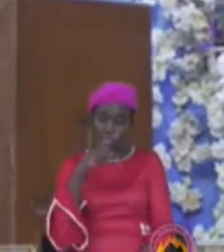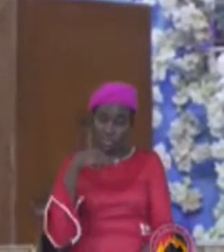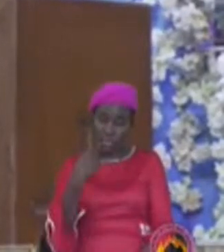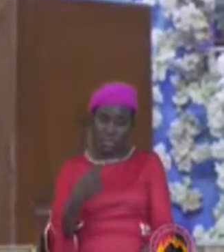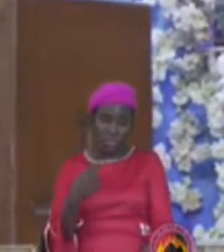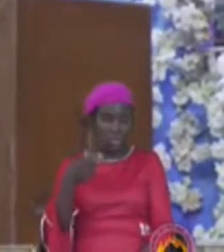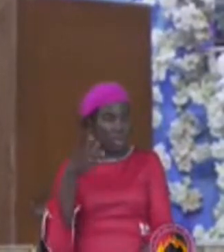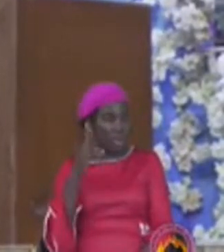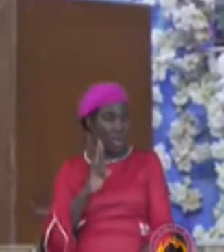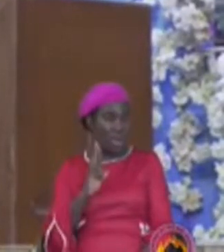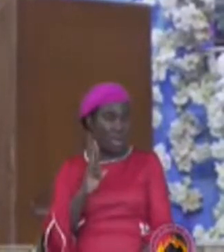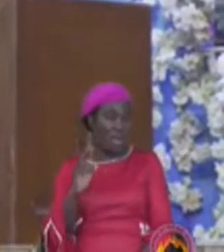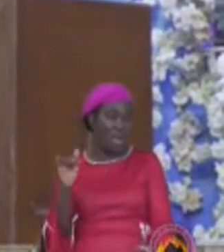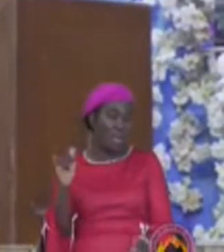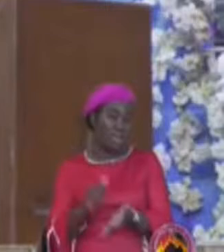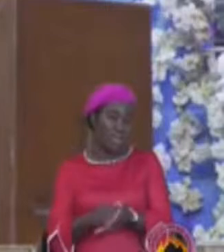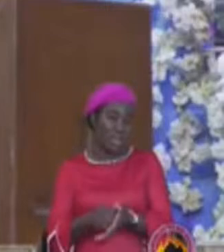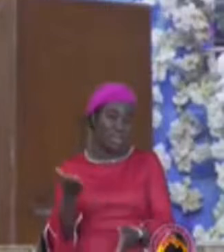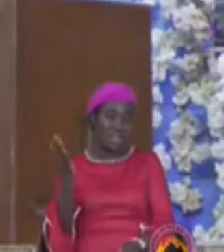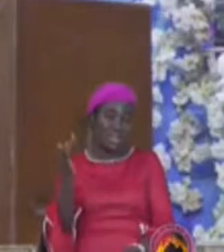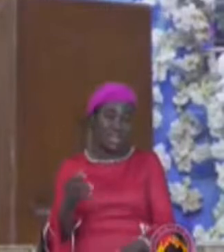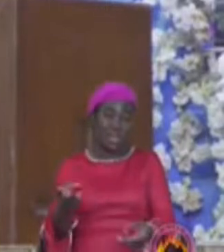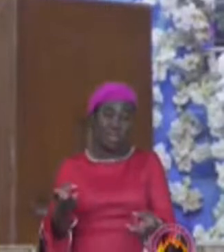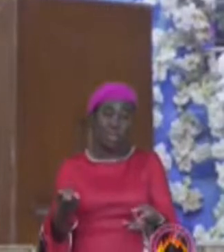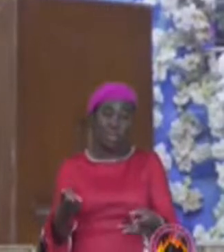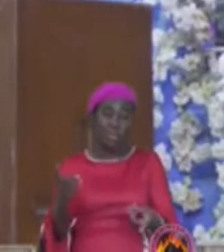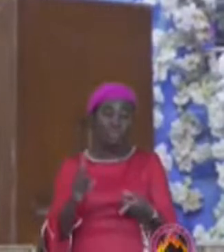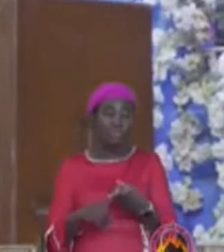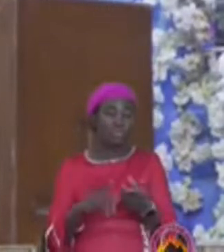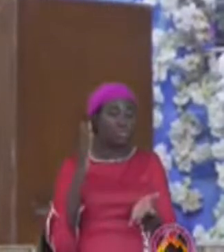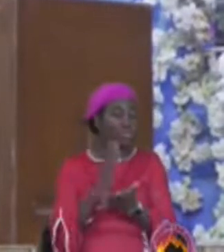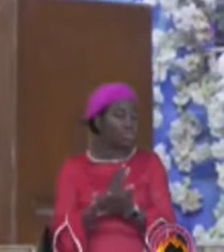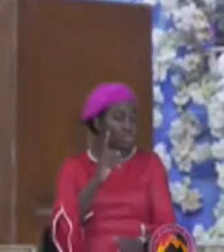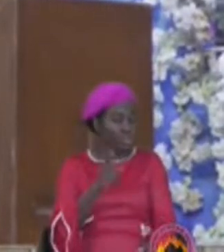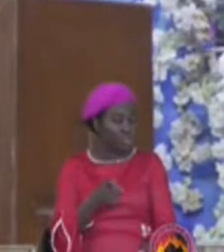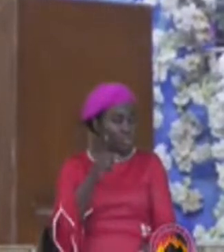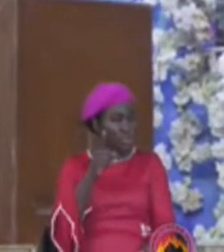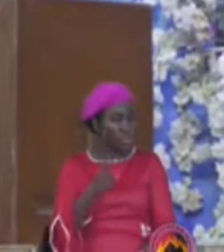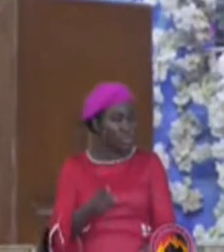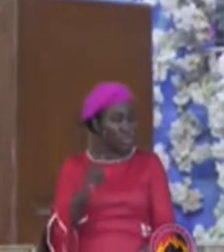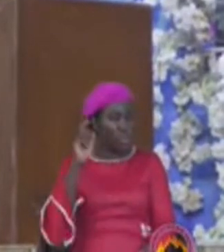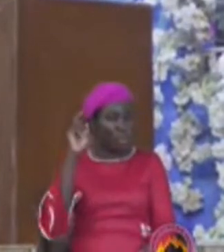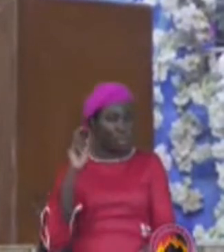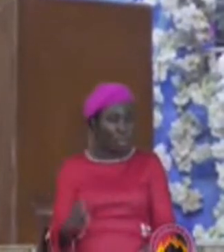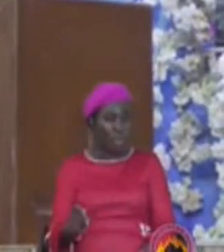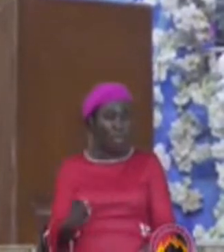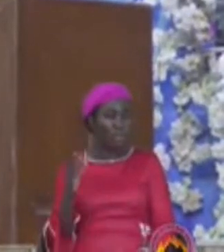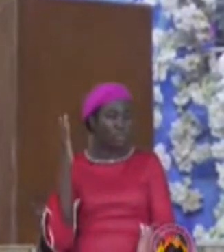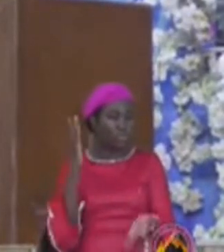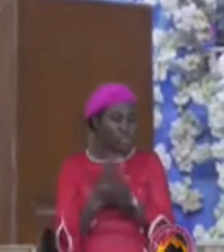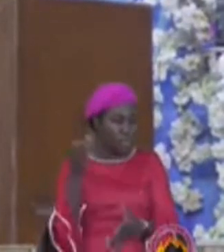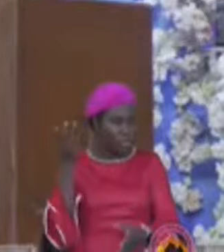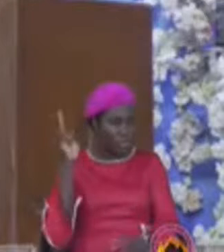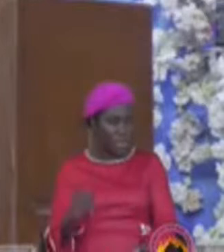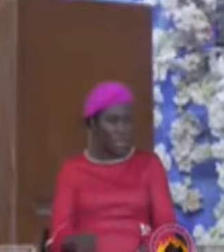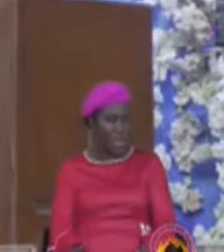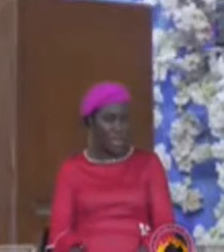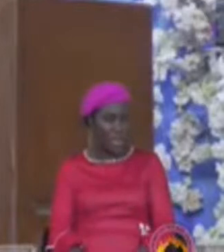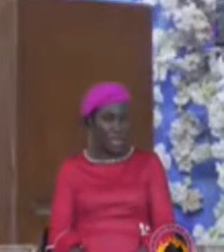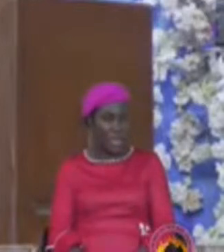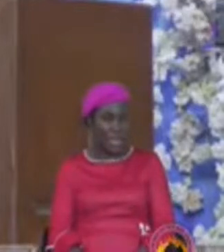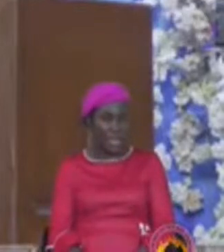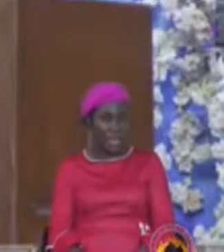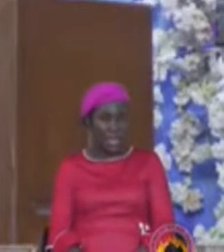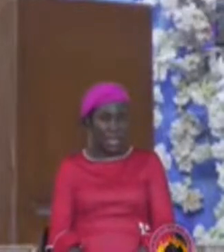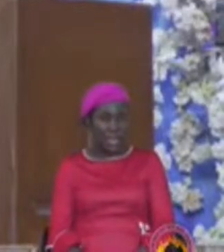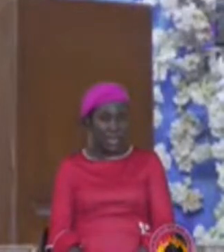them. They want to stop you. You must stop them. He said, how do I stop them, sir? He said, for